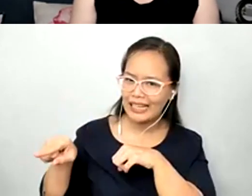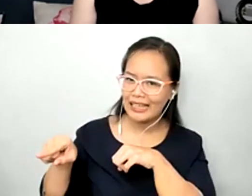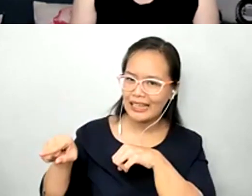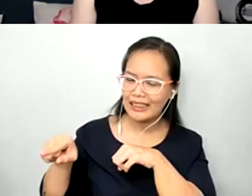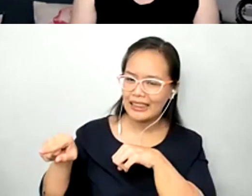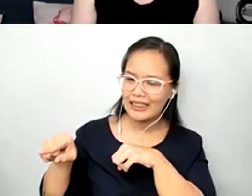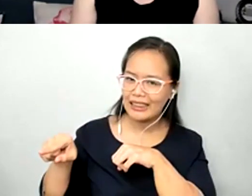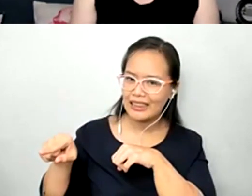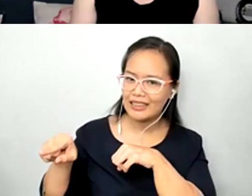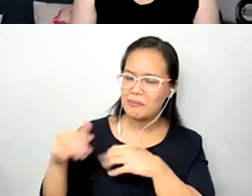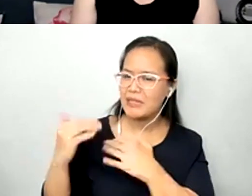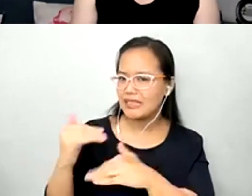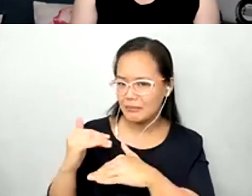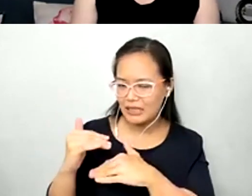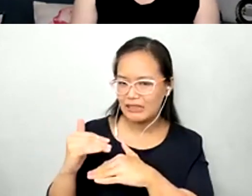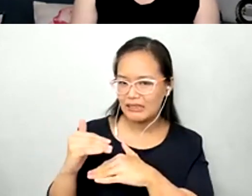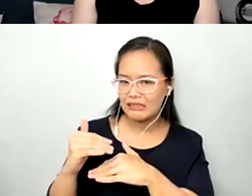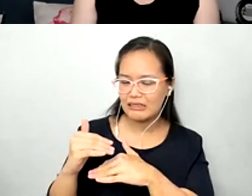yung setting limitations also.